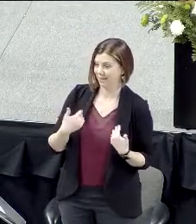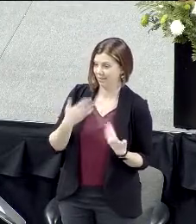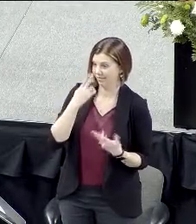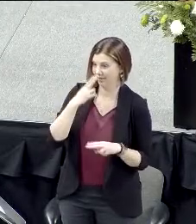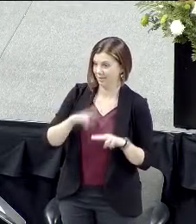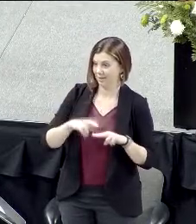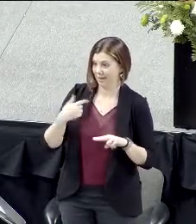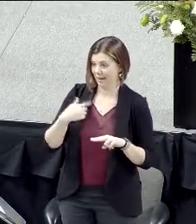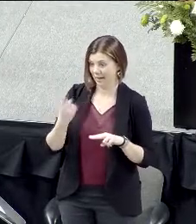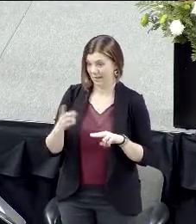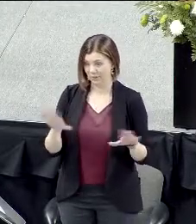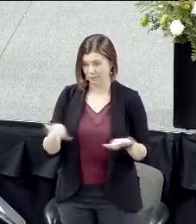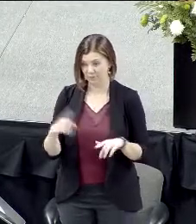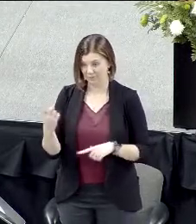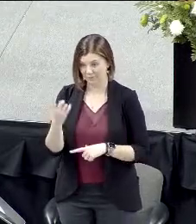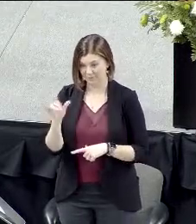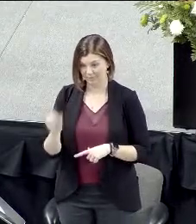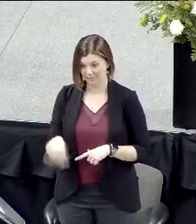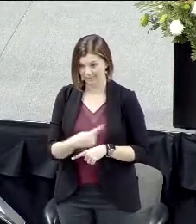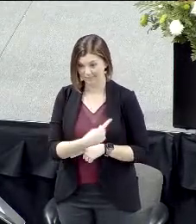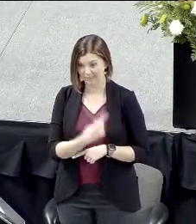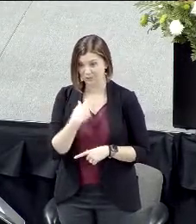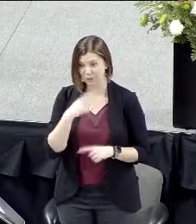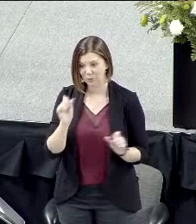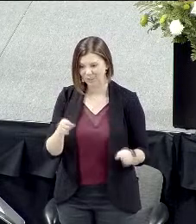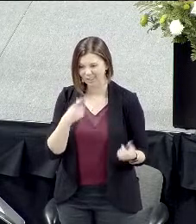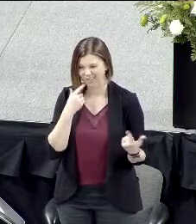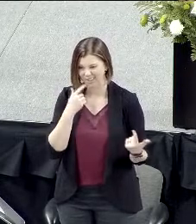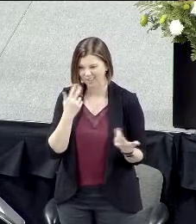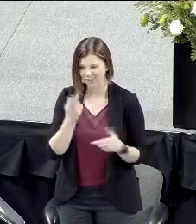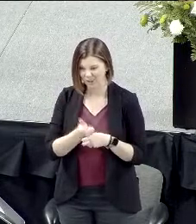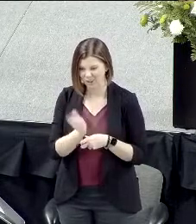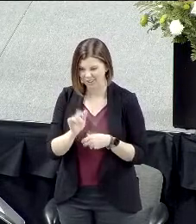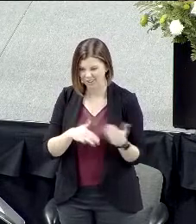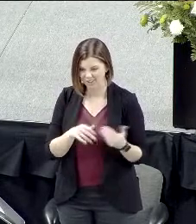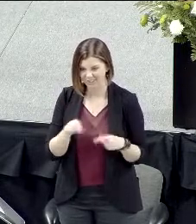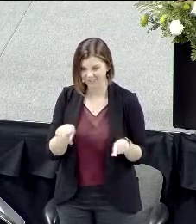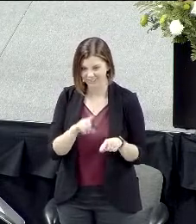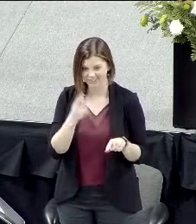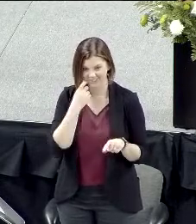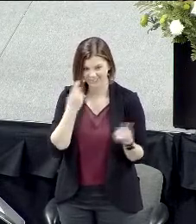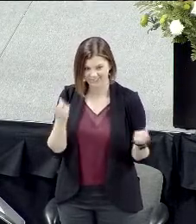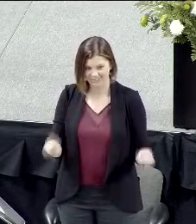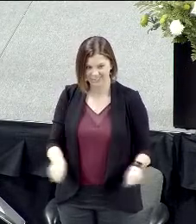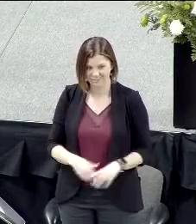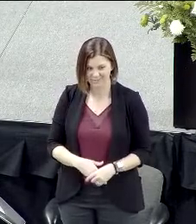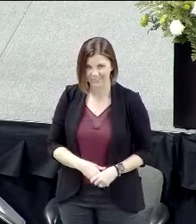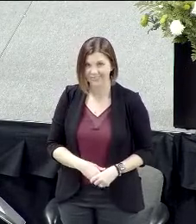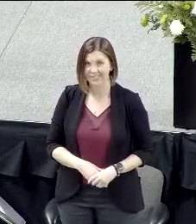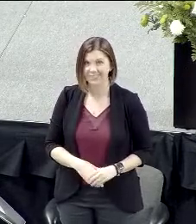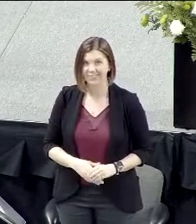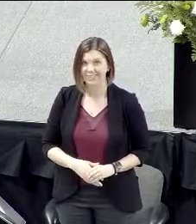If I pull something like that, you can laugh a little harder than you just did.